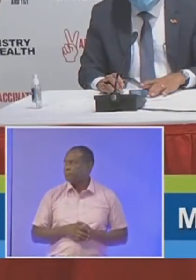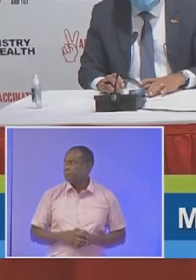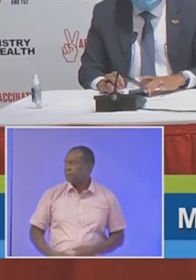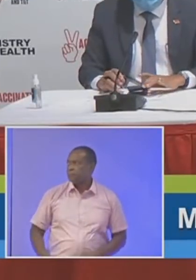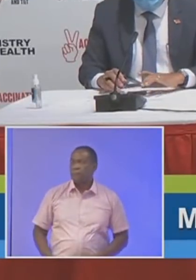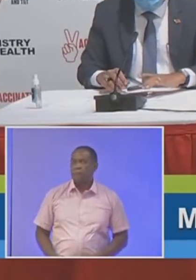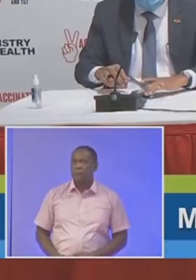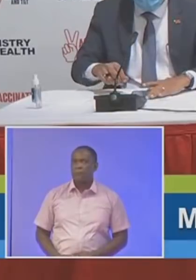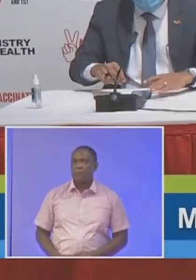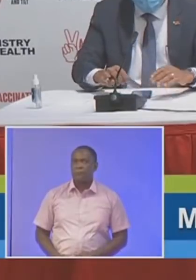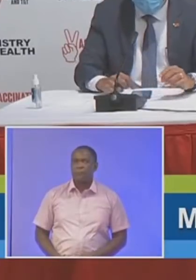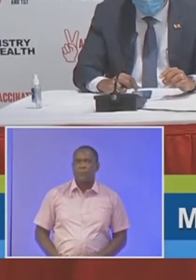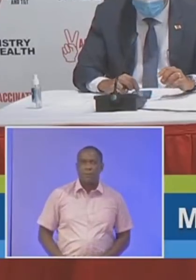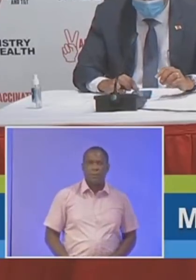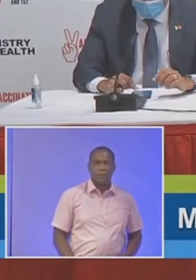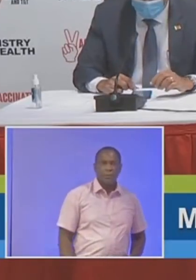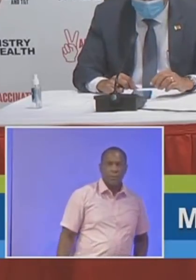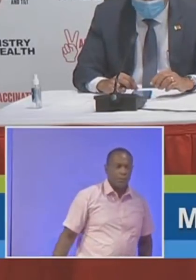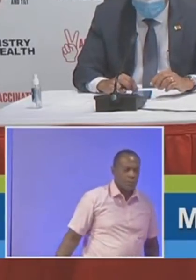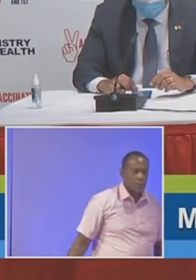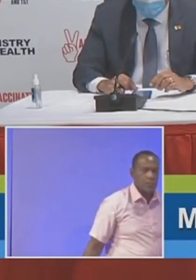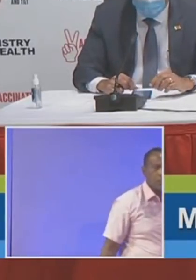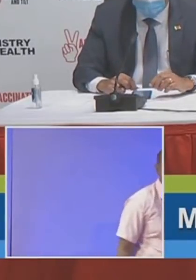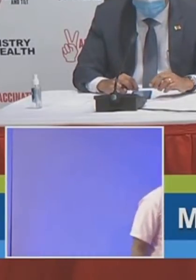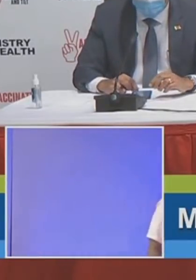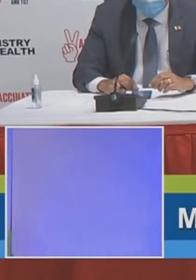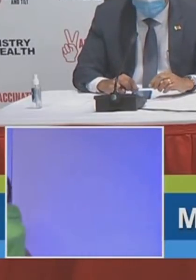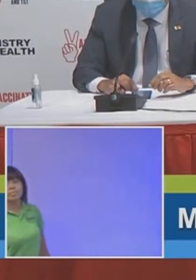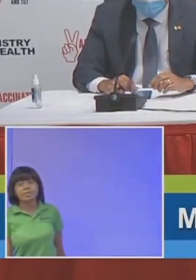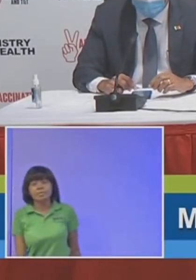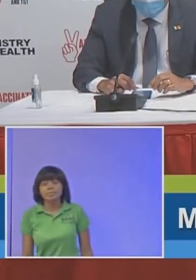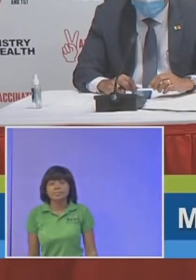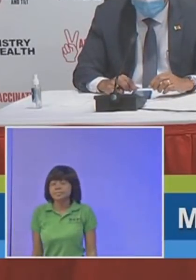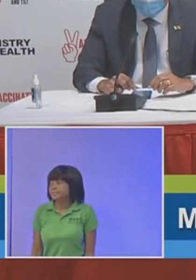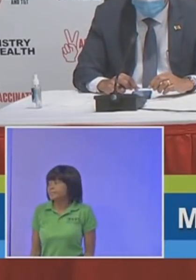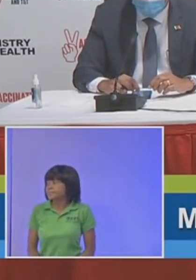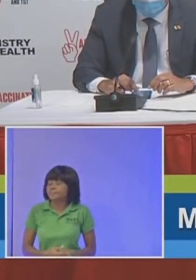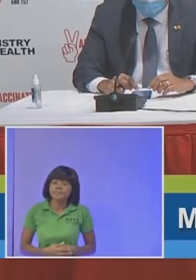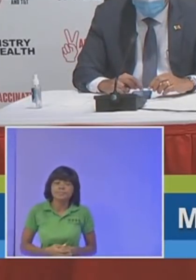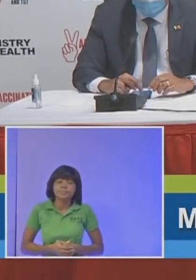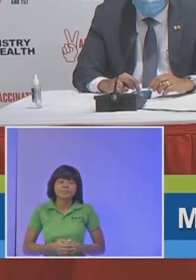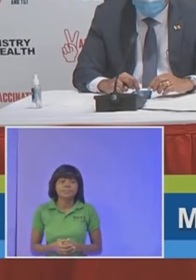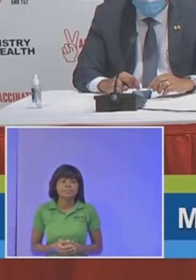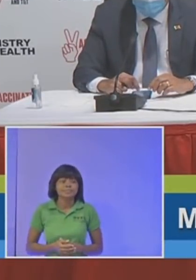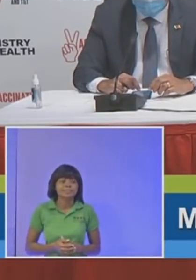to Newsday, please. We're ready for you at this time. Newsday.